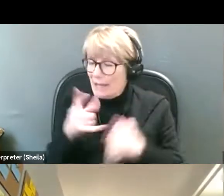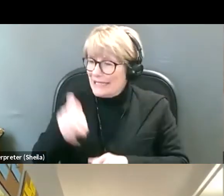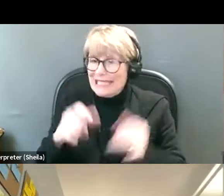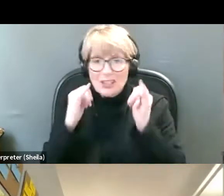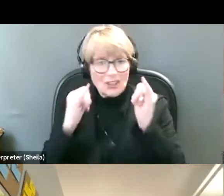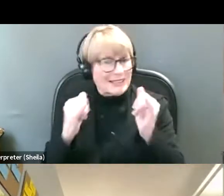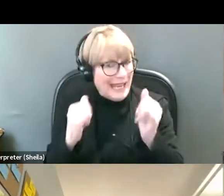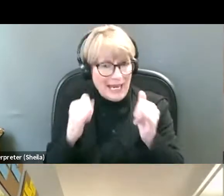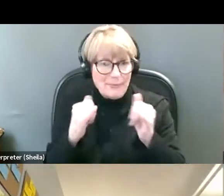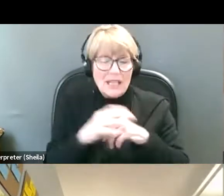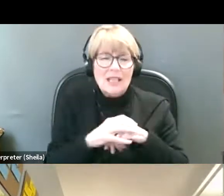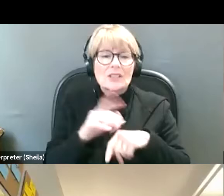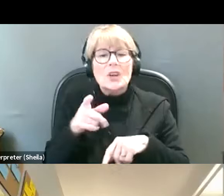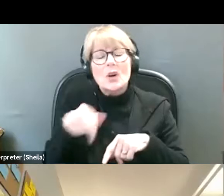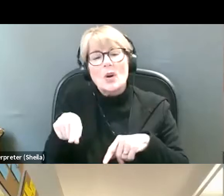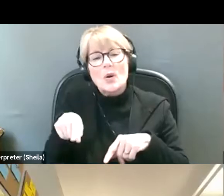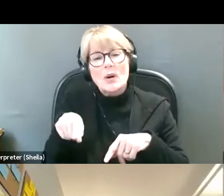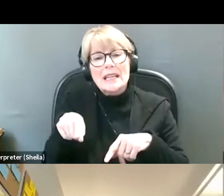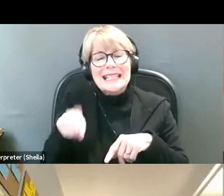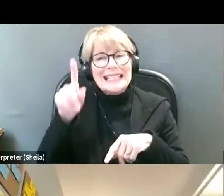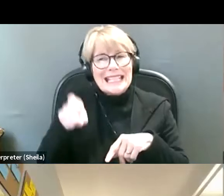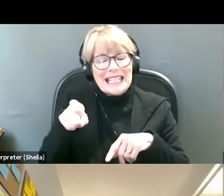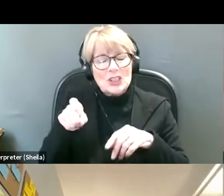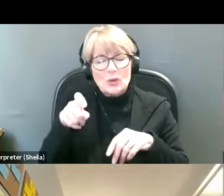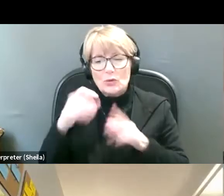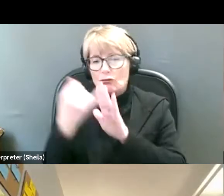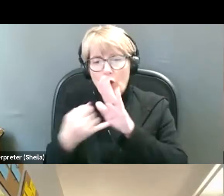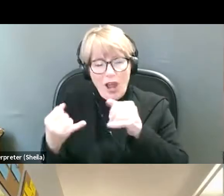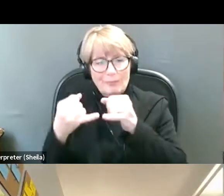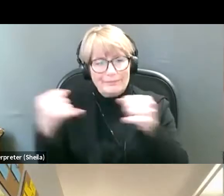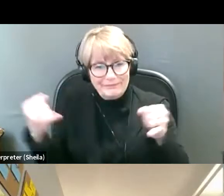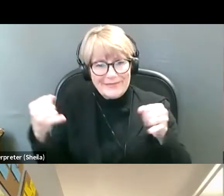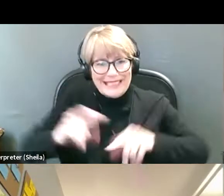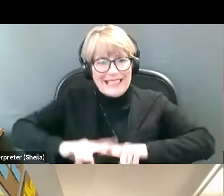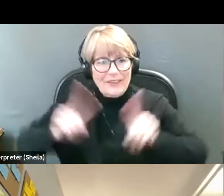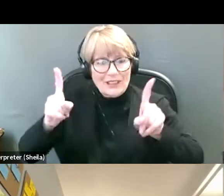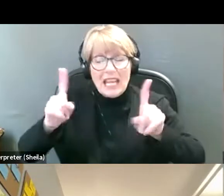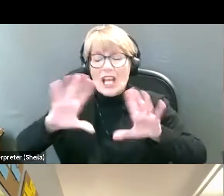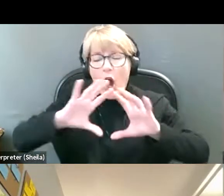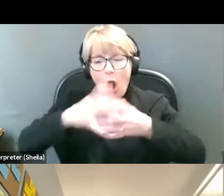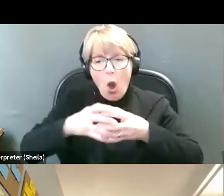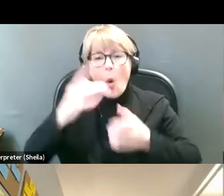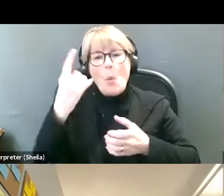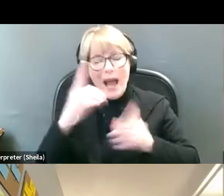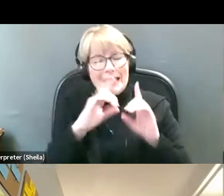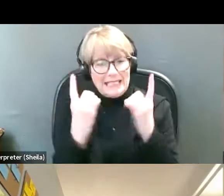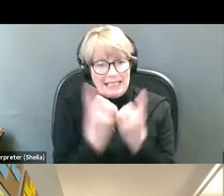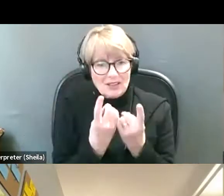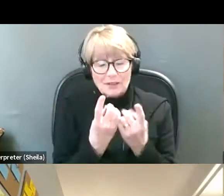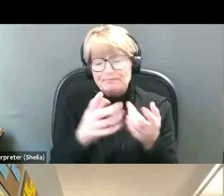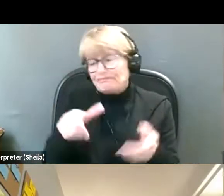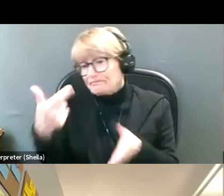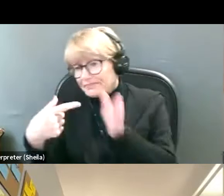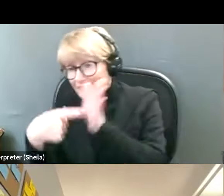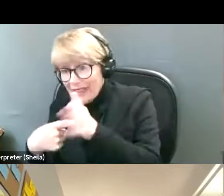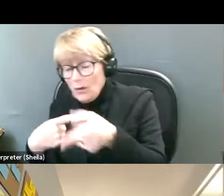lawmakers. So it needs to be put in, they believed it needed to be put in one district. You could have another example,